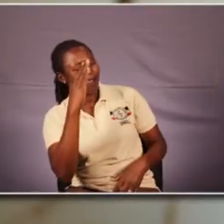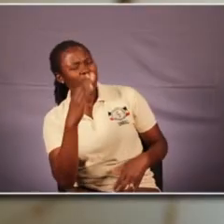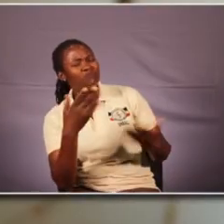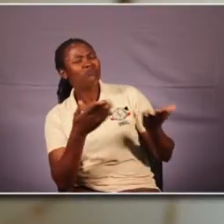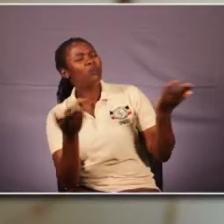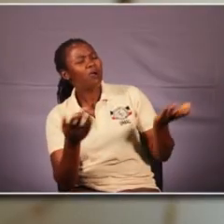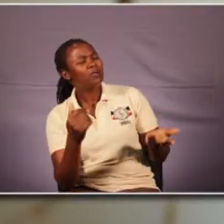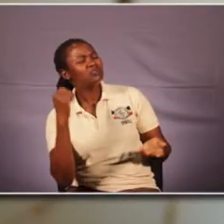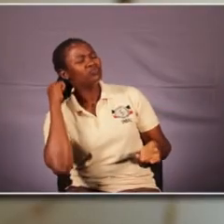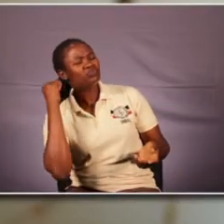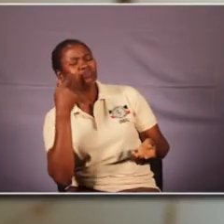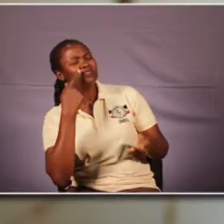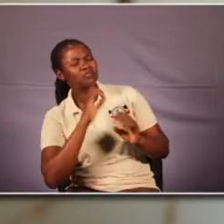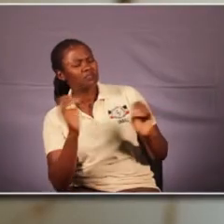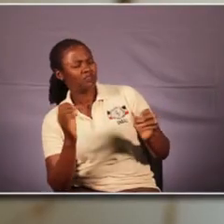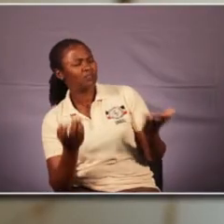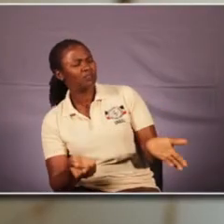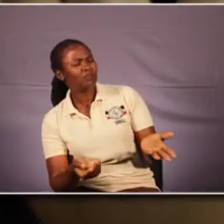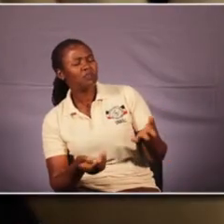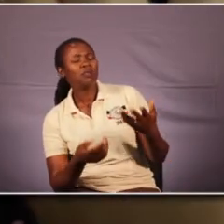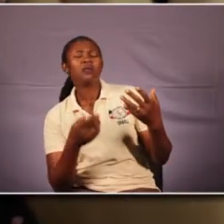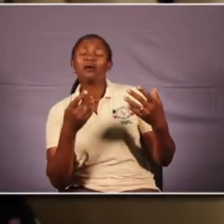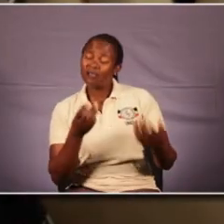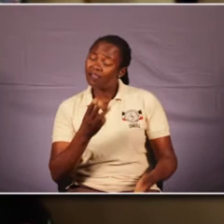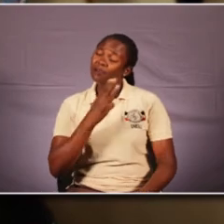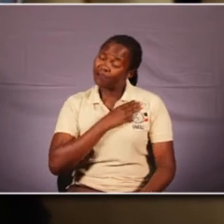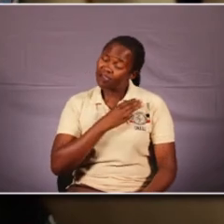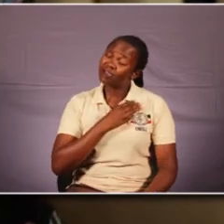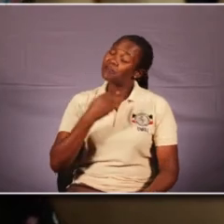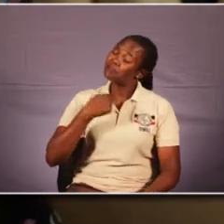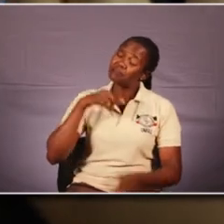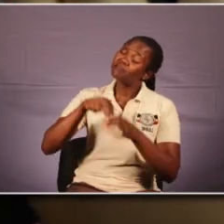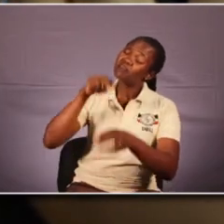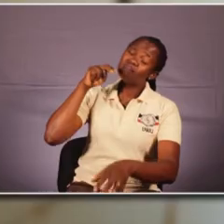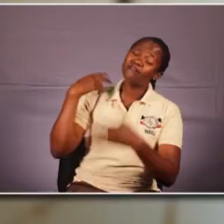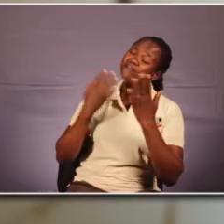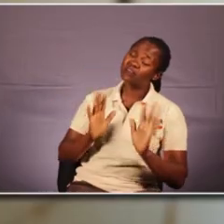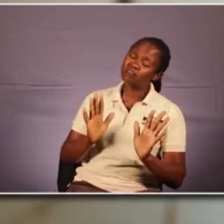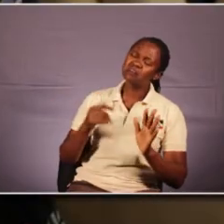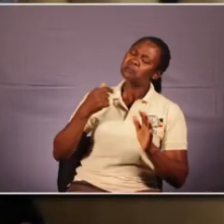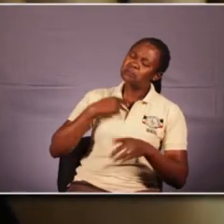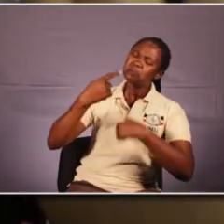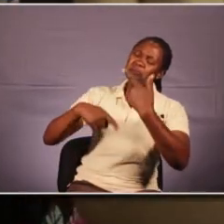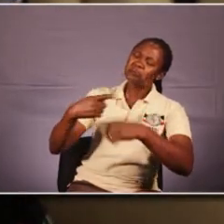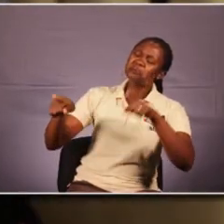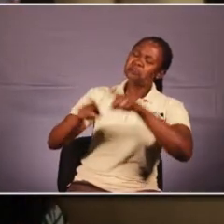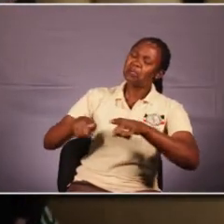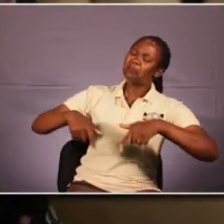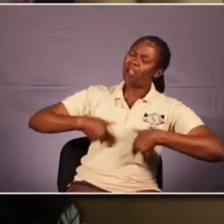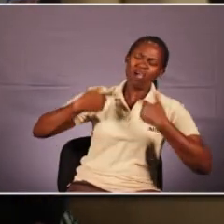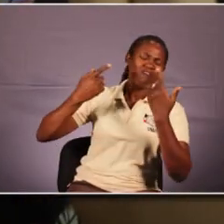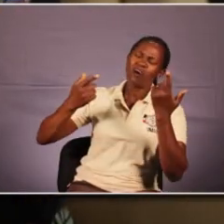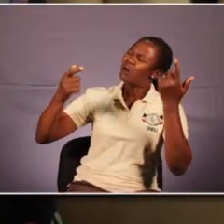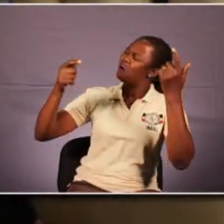Hey, babe, where you at? I didn't see you at the party last weekend. Mike. I quit. Quit what? I can't go on living